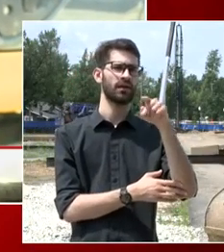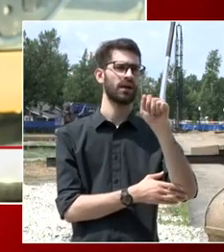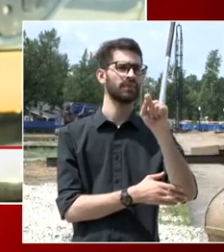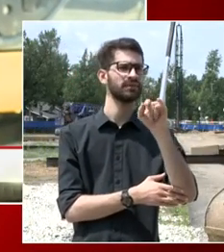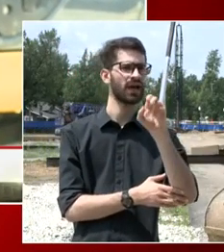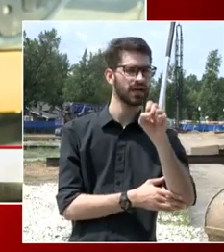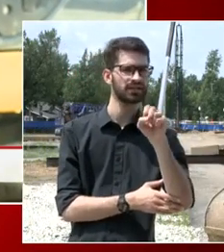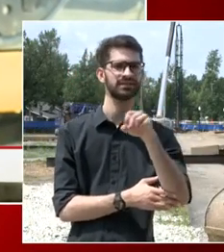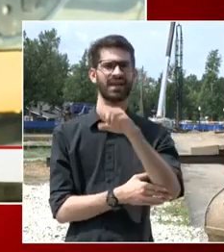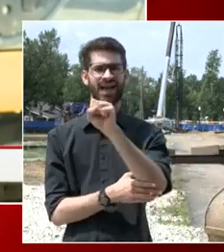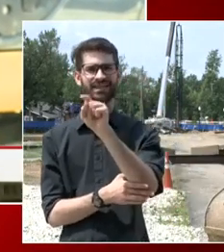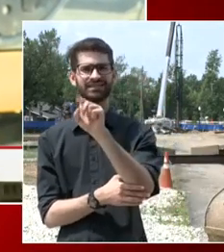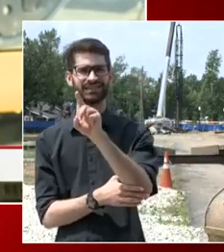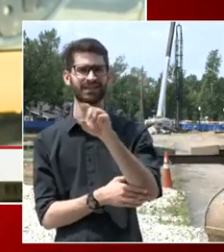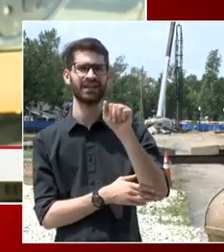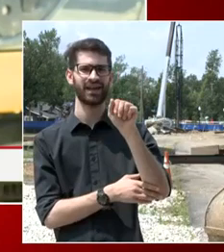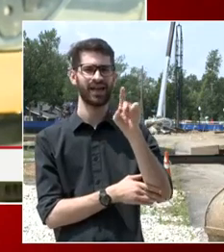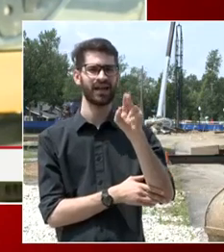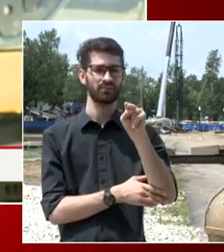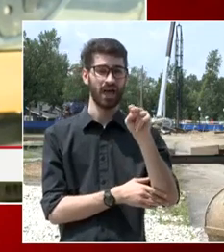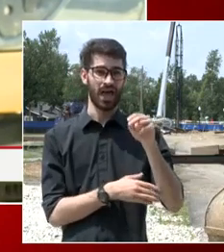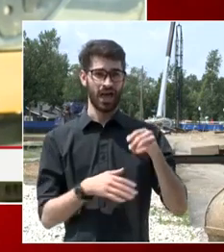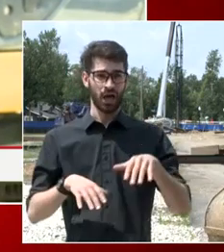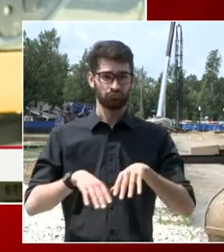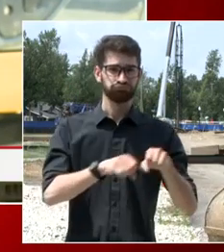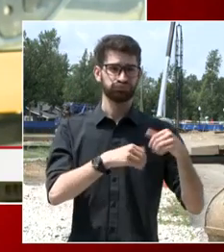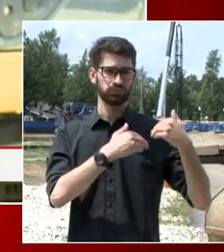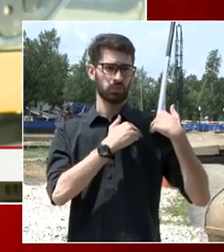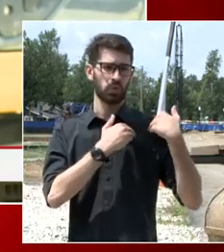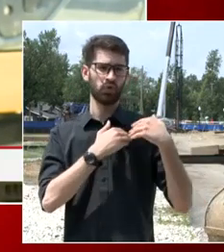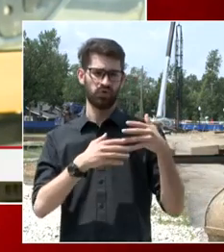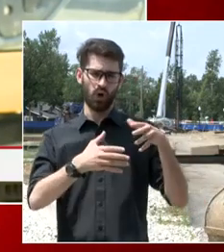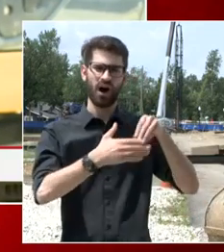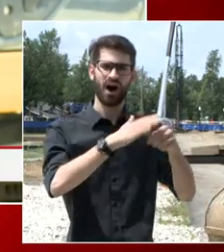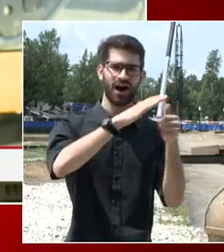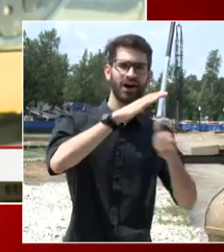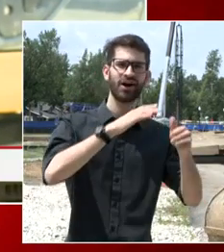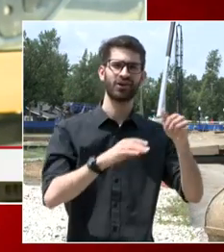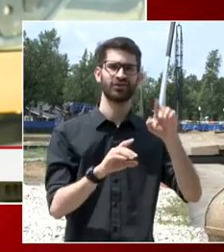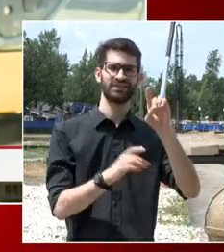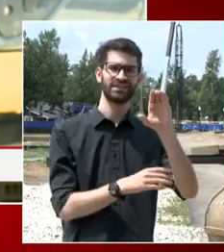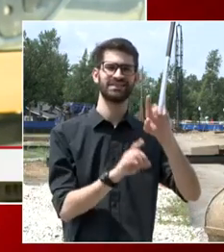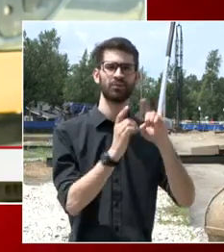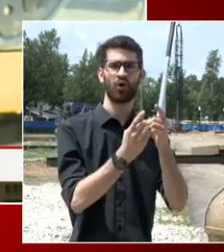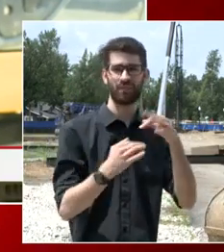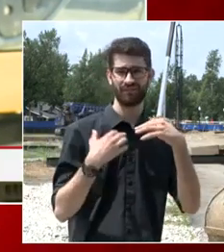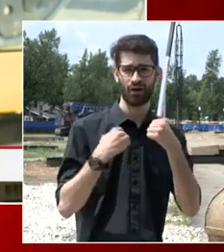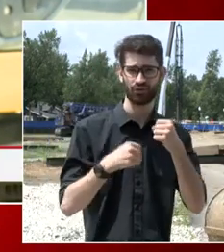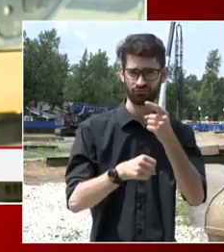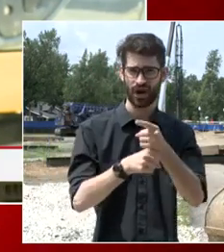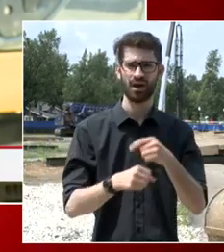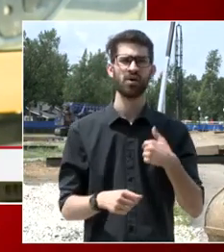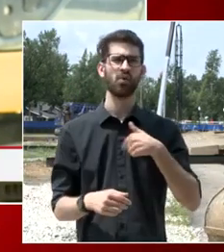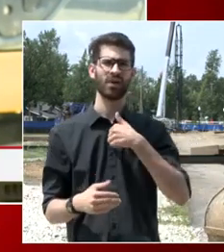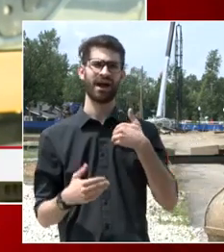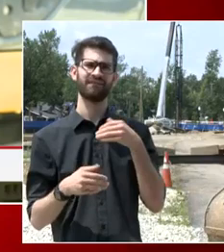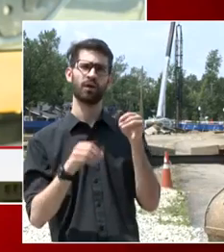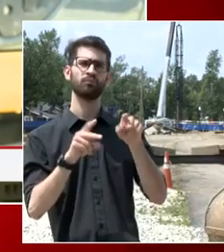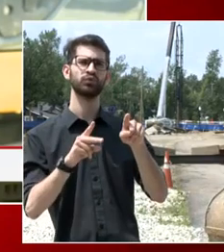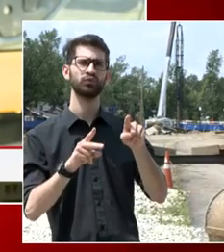and TB administration within the D.C. Department of Health. We had the opportunity to really